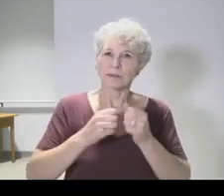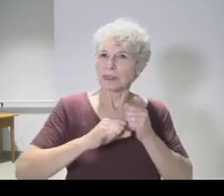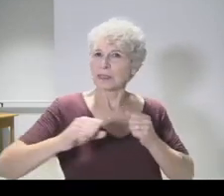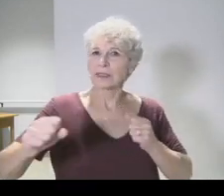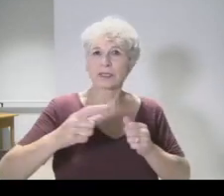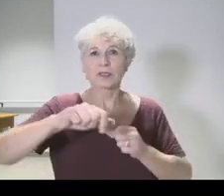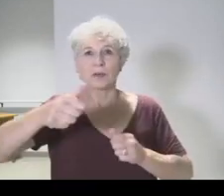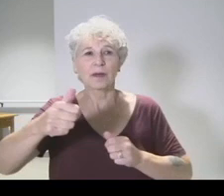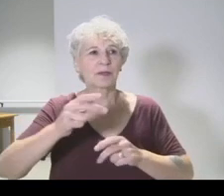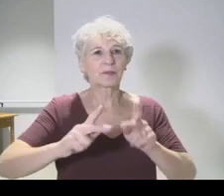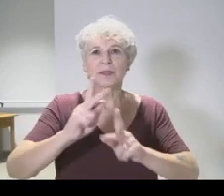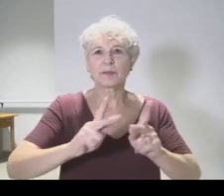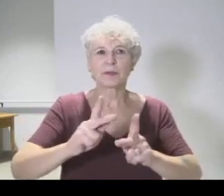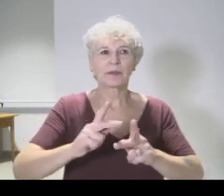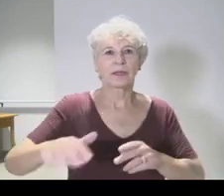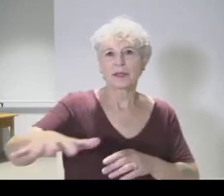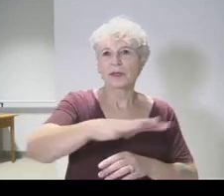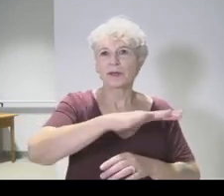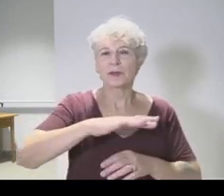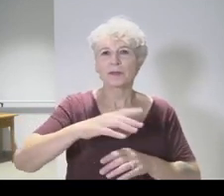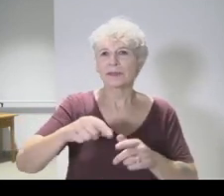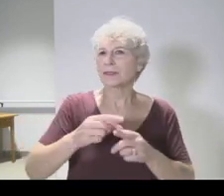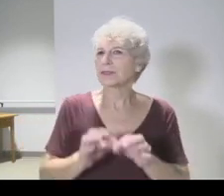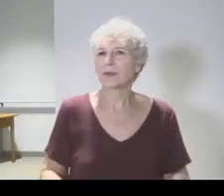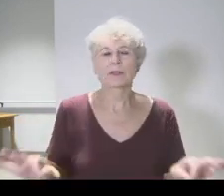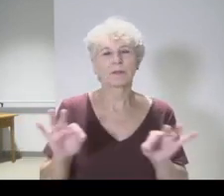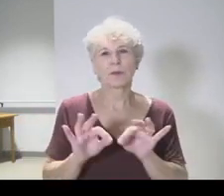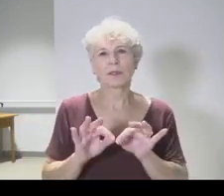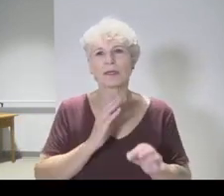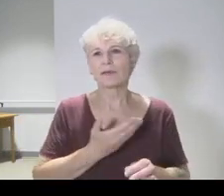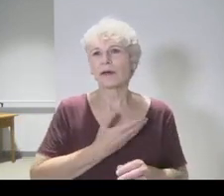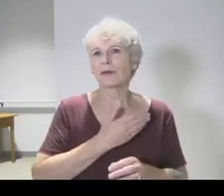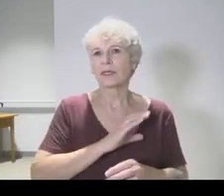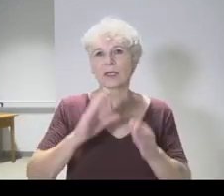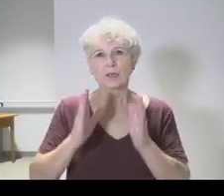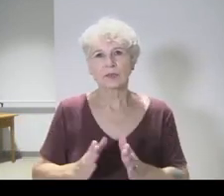brothers and sisters in the faith. This is such an important part of our Christian life